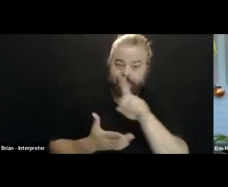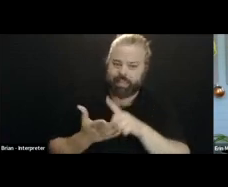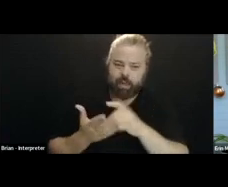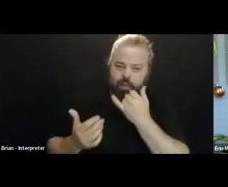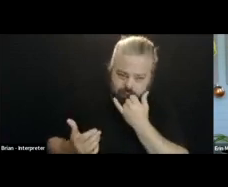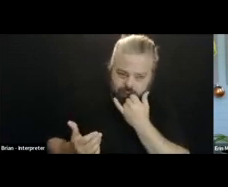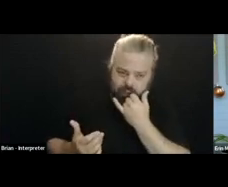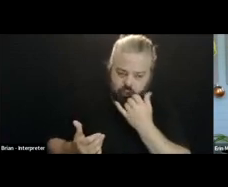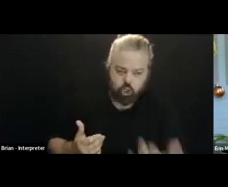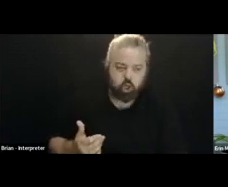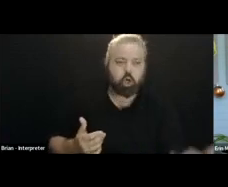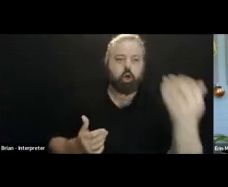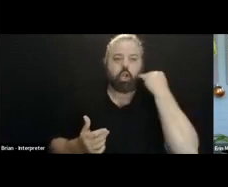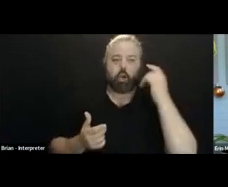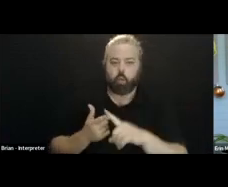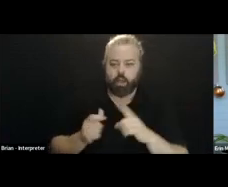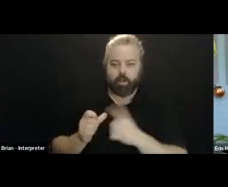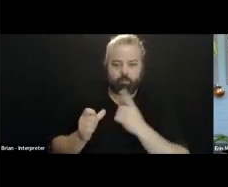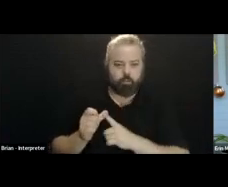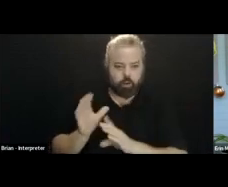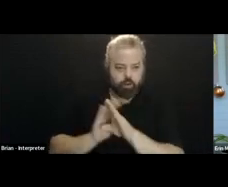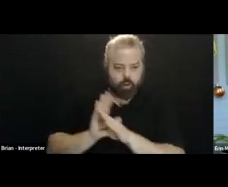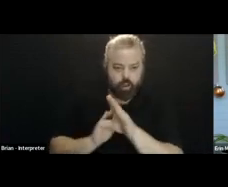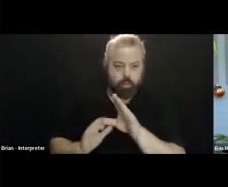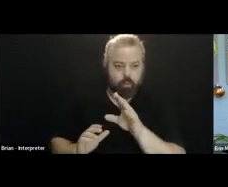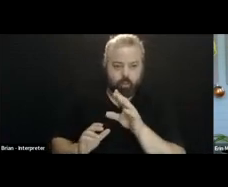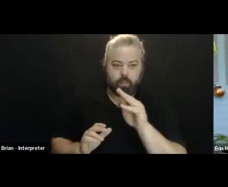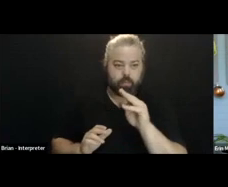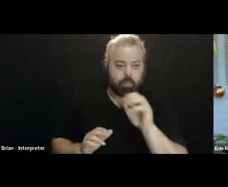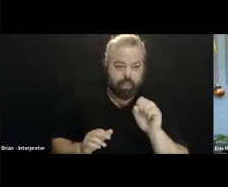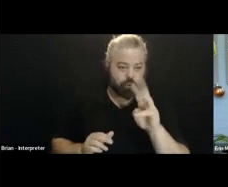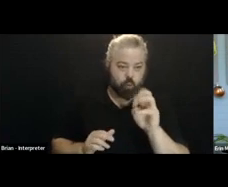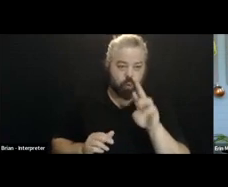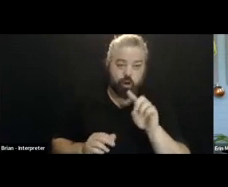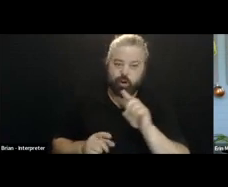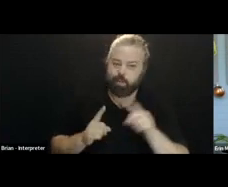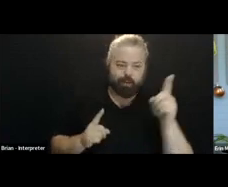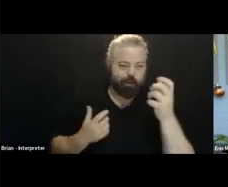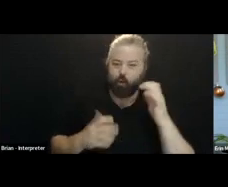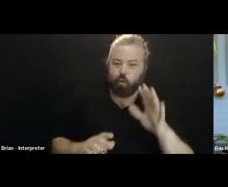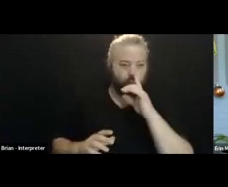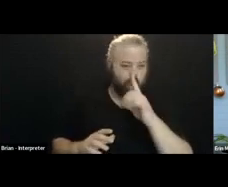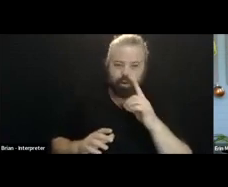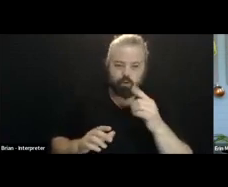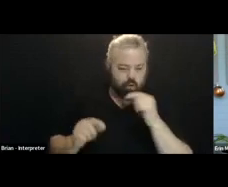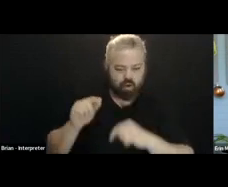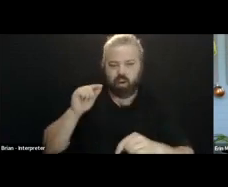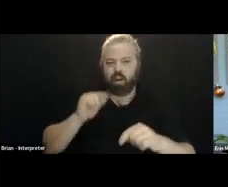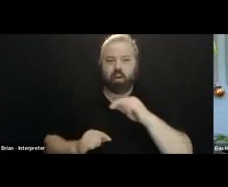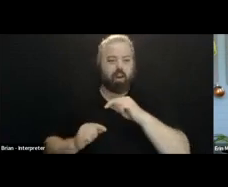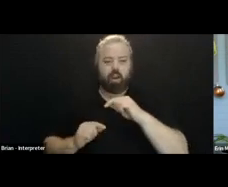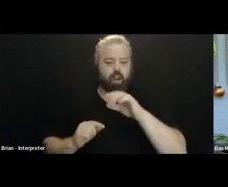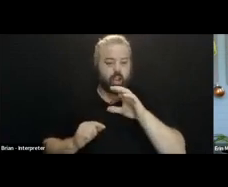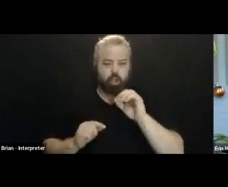history of Word, and they didn't want to dig back into the code to correct it. So it was just something they did a long